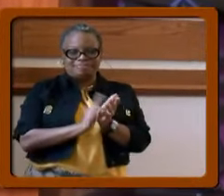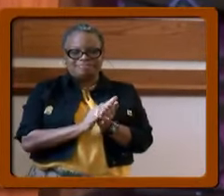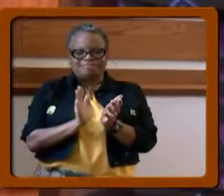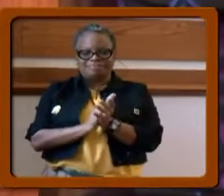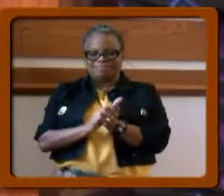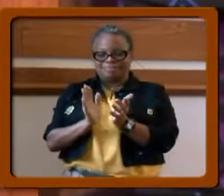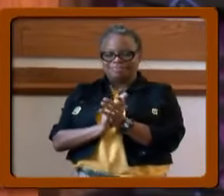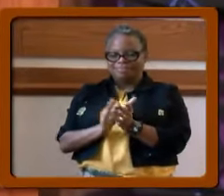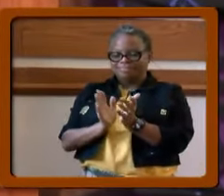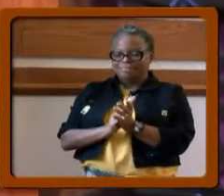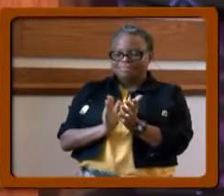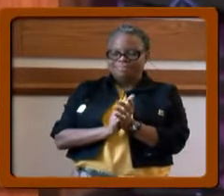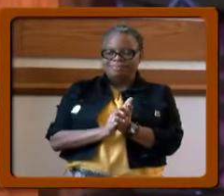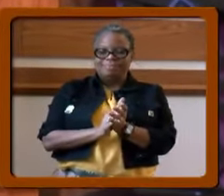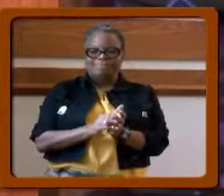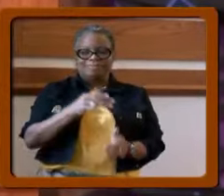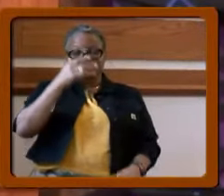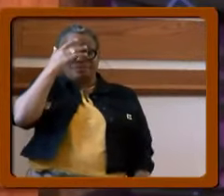Praise be unto God.